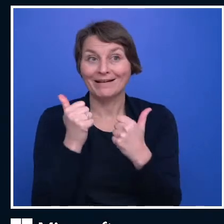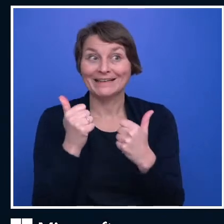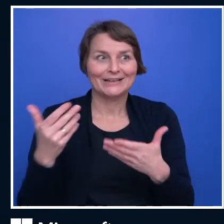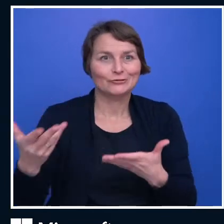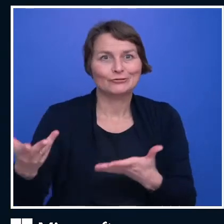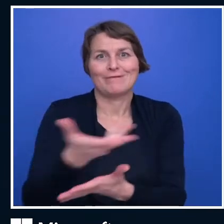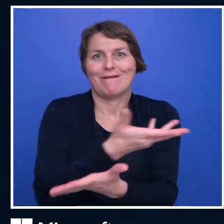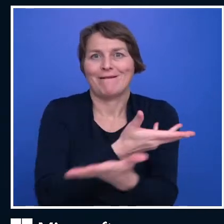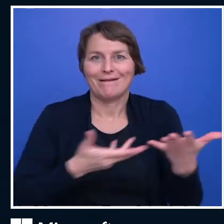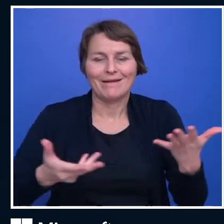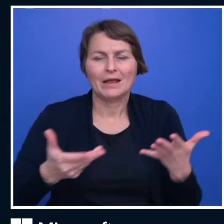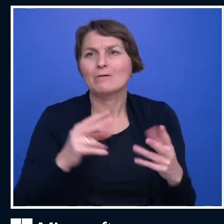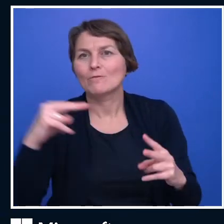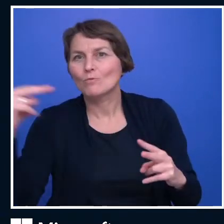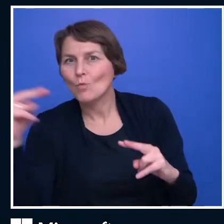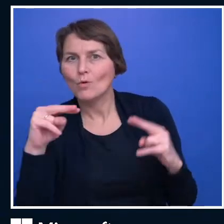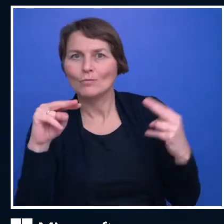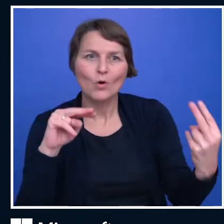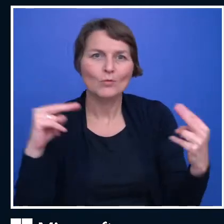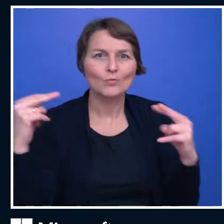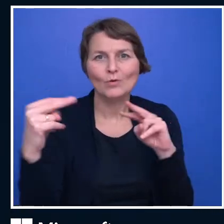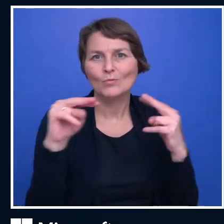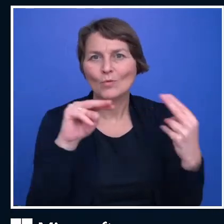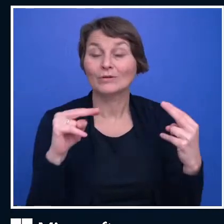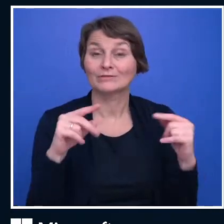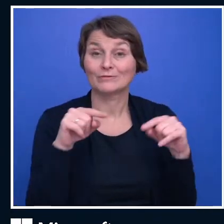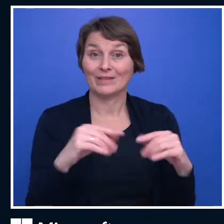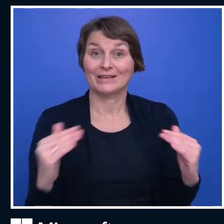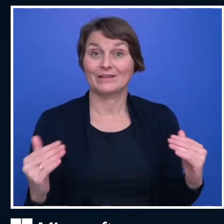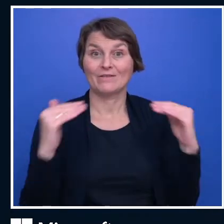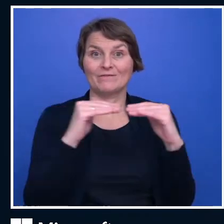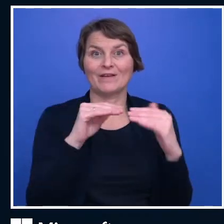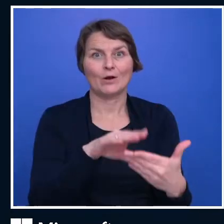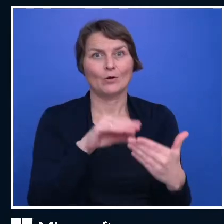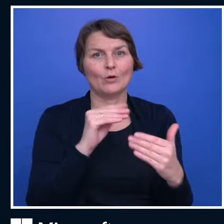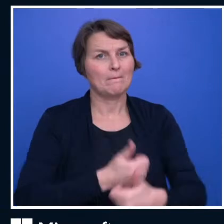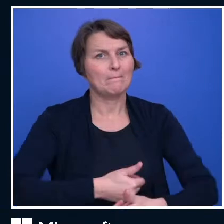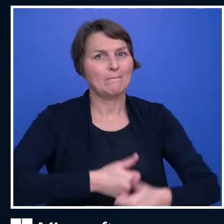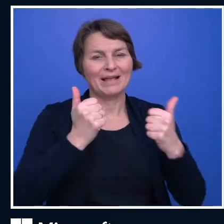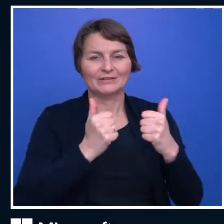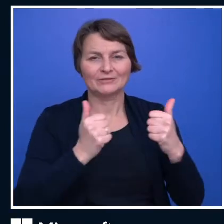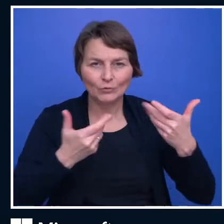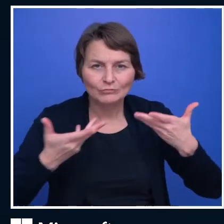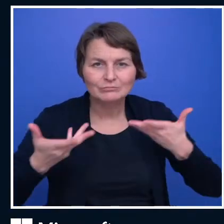with FAIRLEARN. So with that,